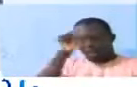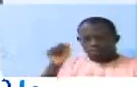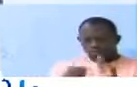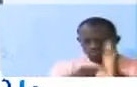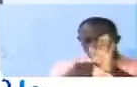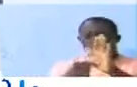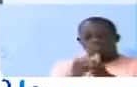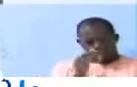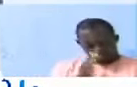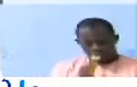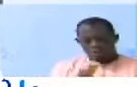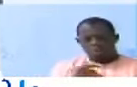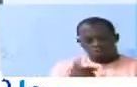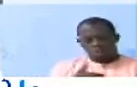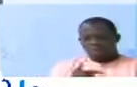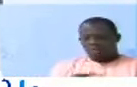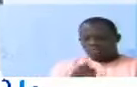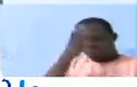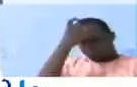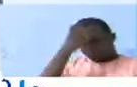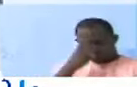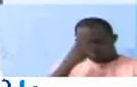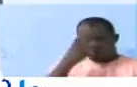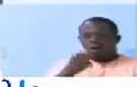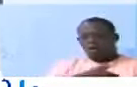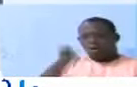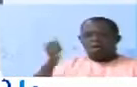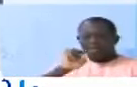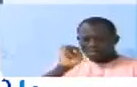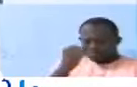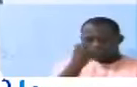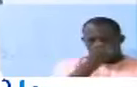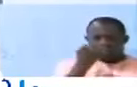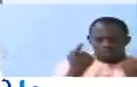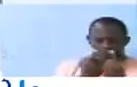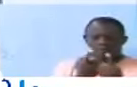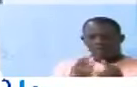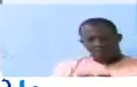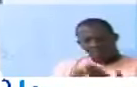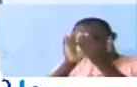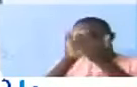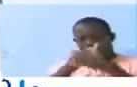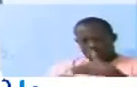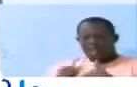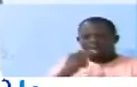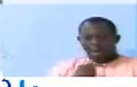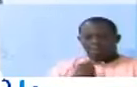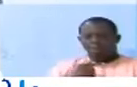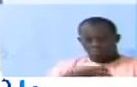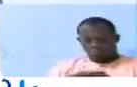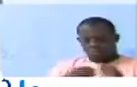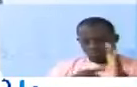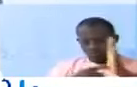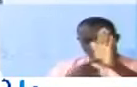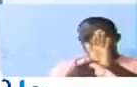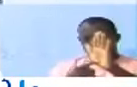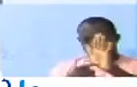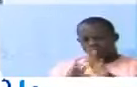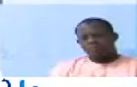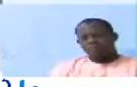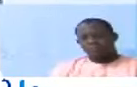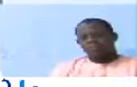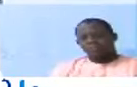our displeasure and all the difficulties we were facing. Karuna kalamutako ning imu banko dimuti